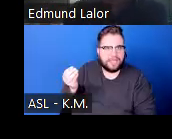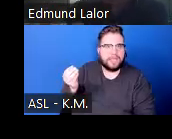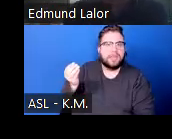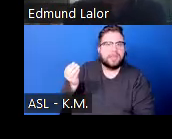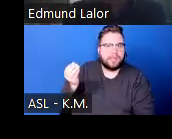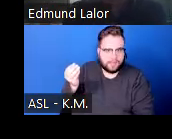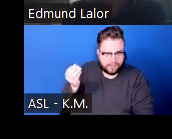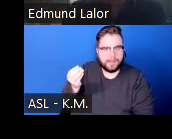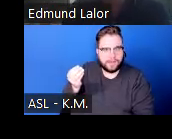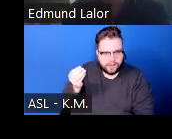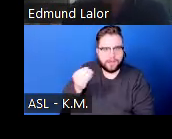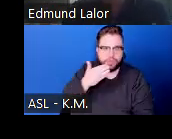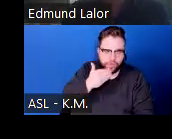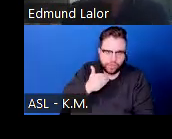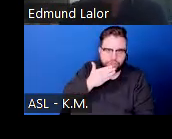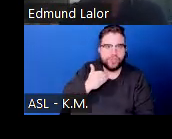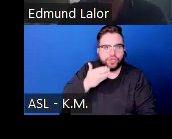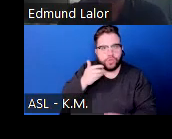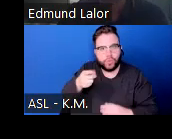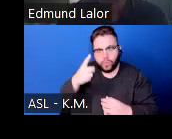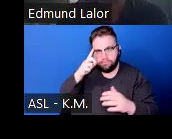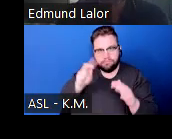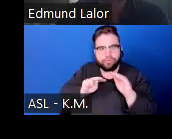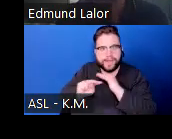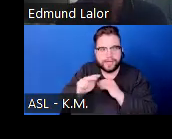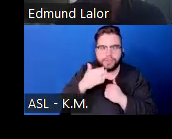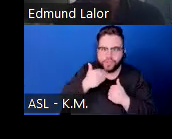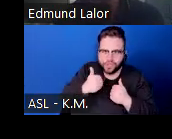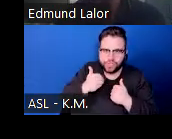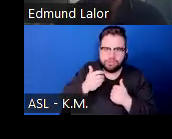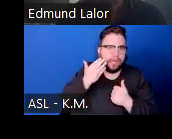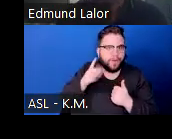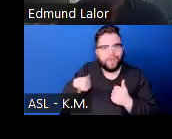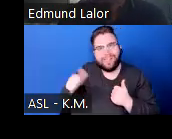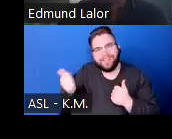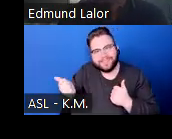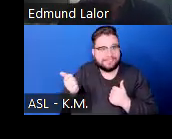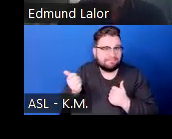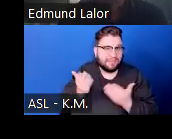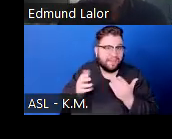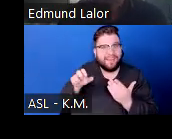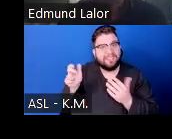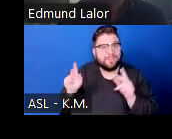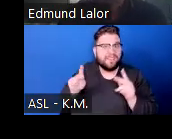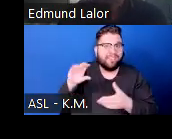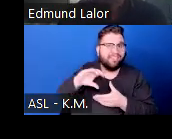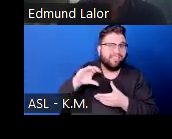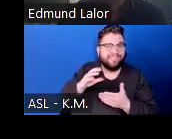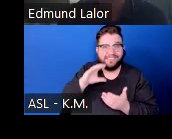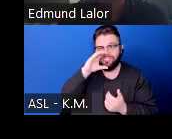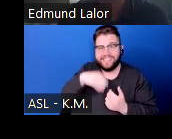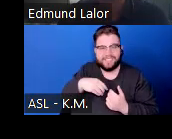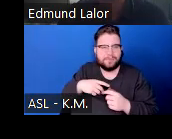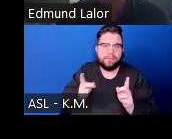say next. I might say sugar. I don't know what else I might say. Some people might have some strange tastes, but that's